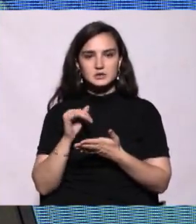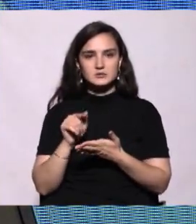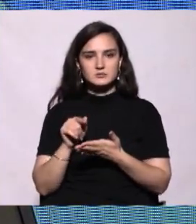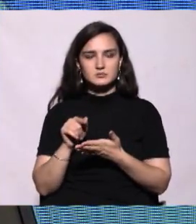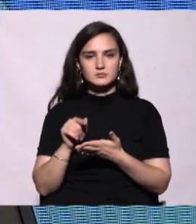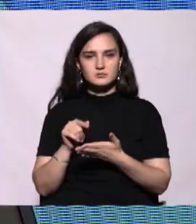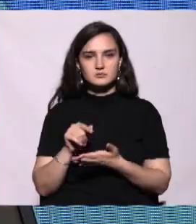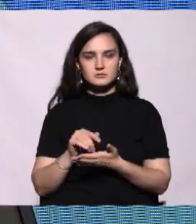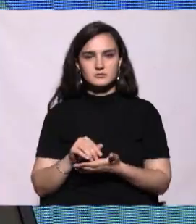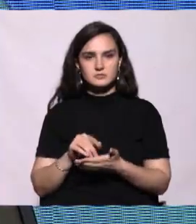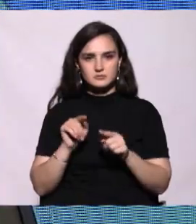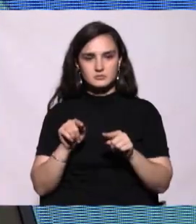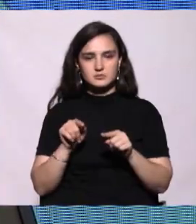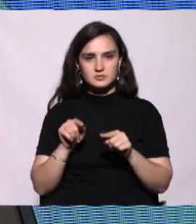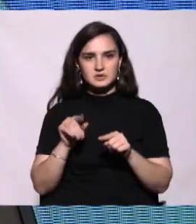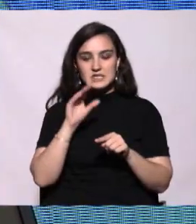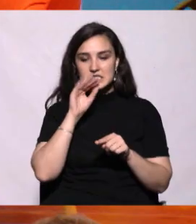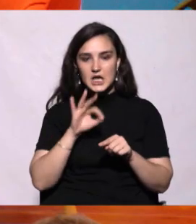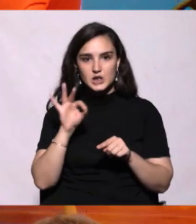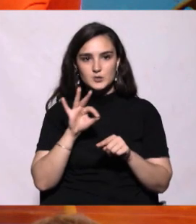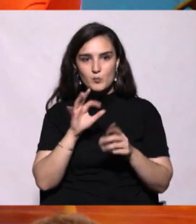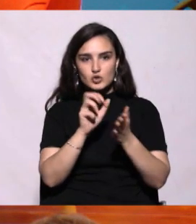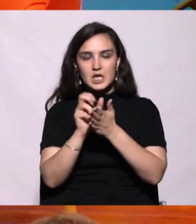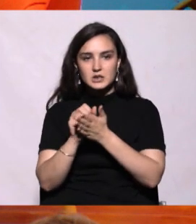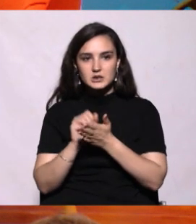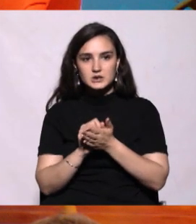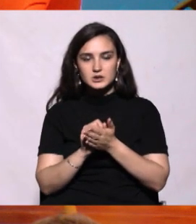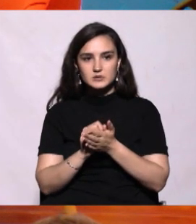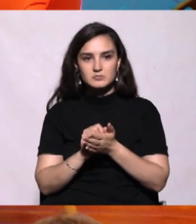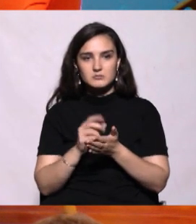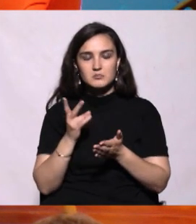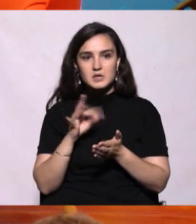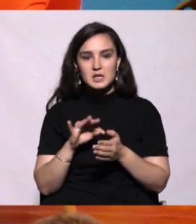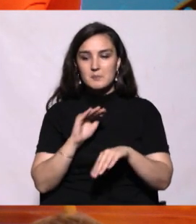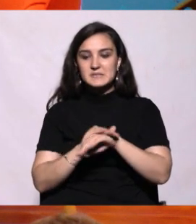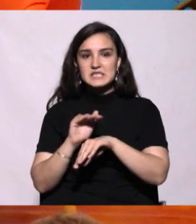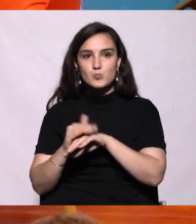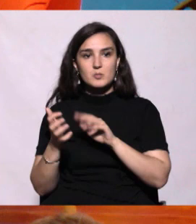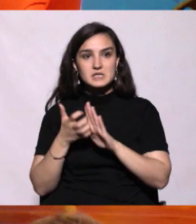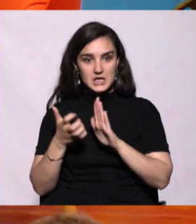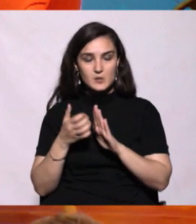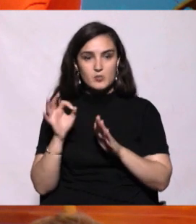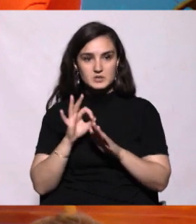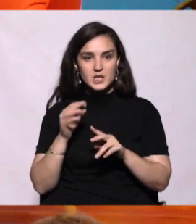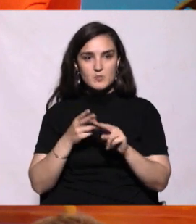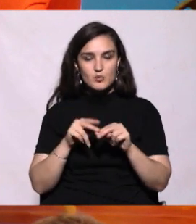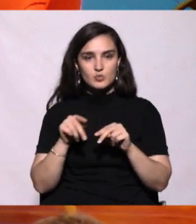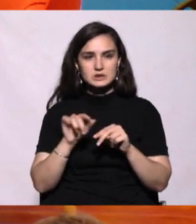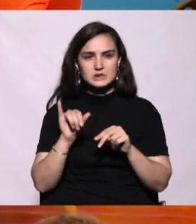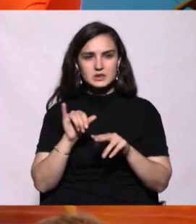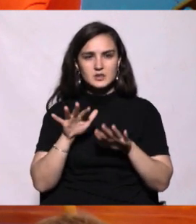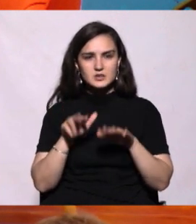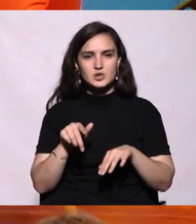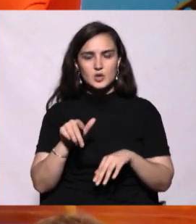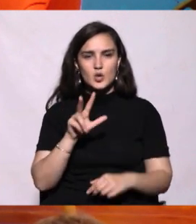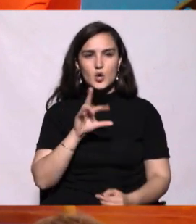of the Hound, of the ghost dog, because a lack of evidence tells him otherwise. So he follows the evidence to its ends, whereas